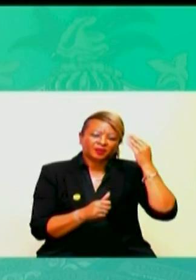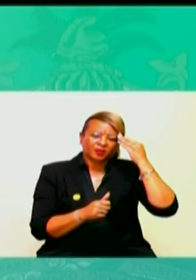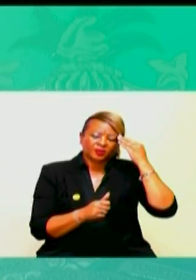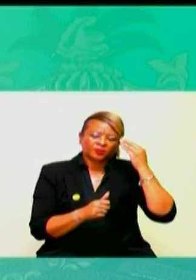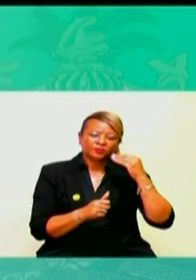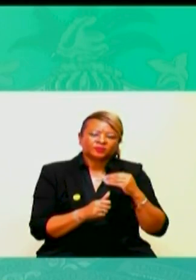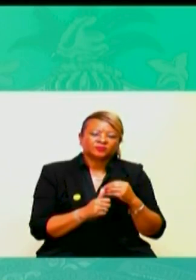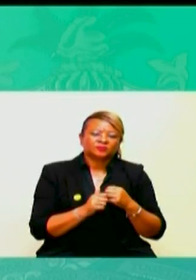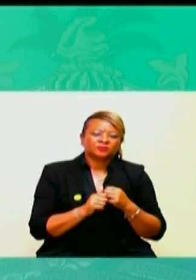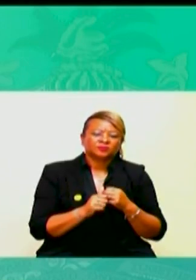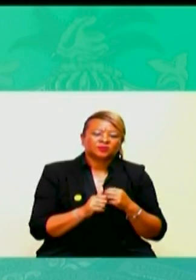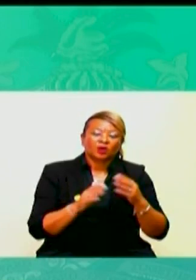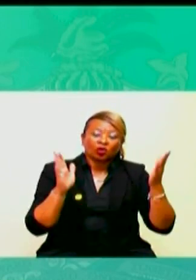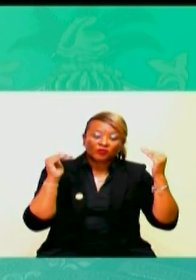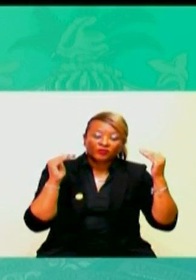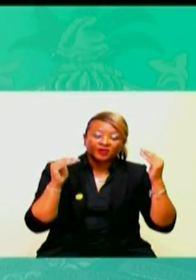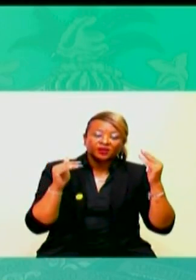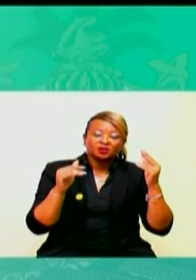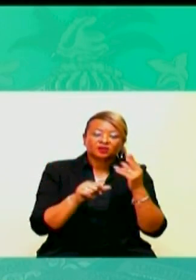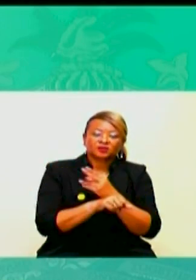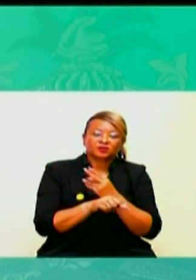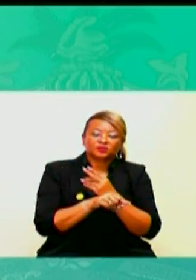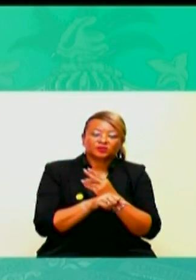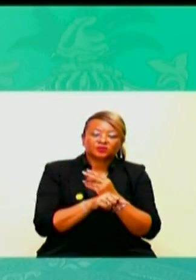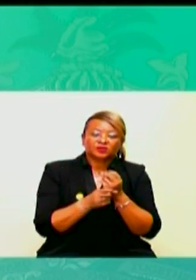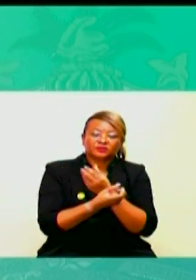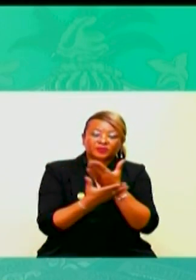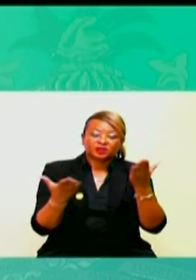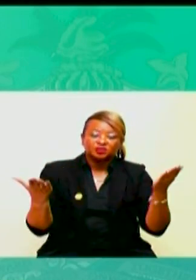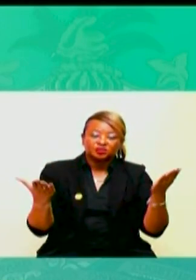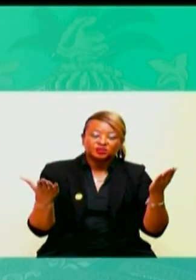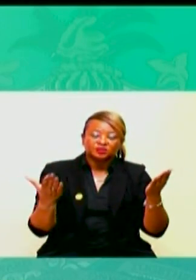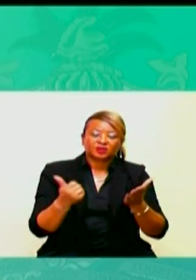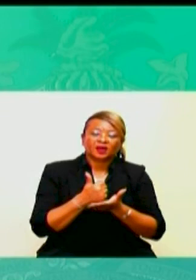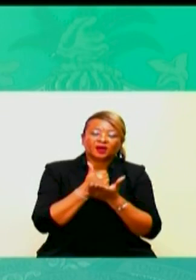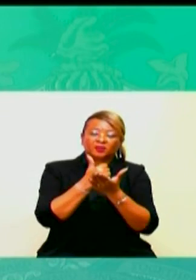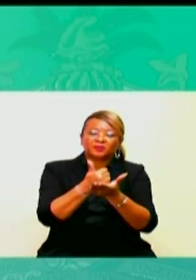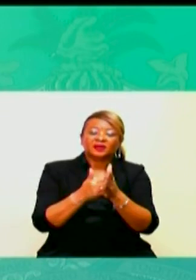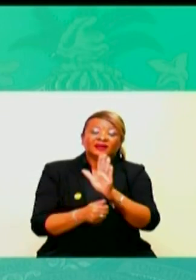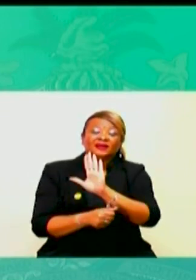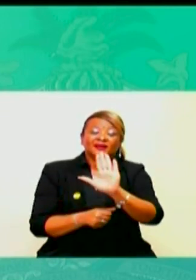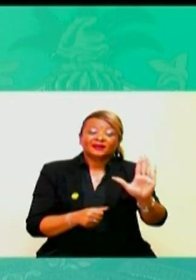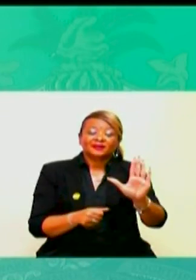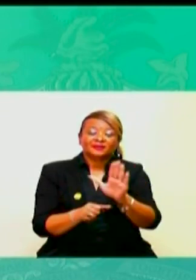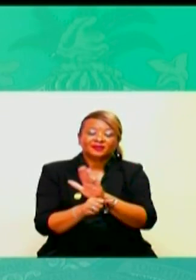needs to know. Yeah. And hopefully he could use something. So he could use his information to help in this constituency.